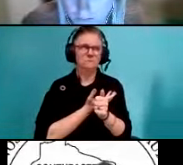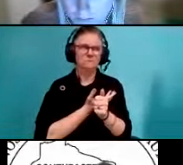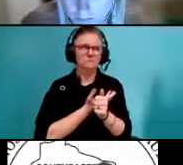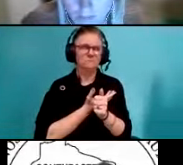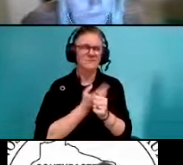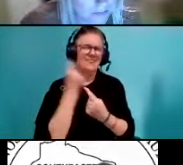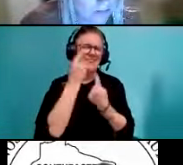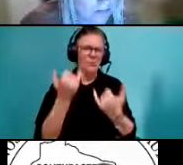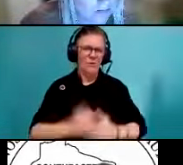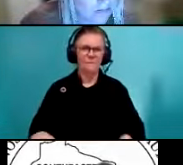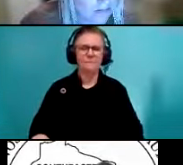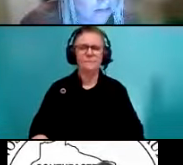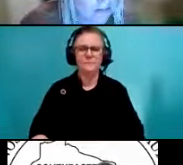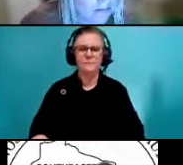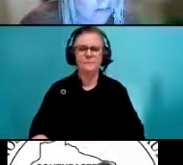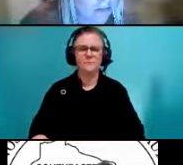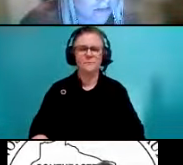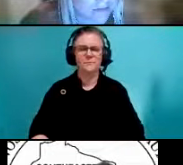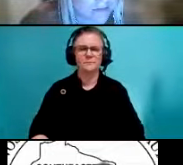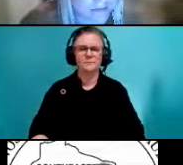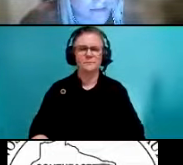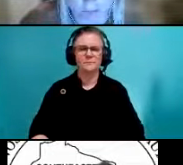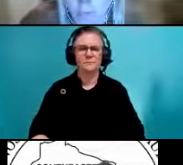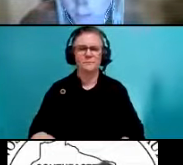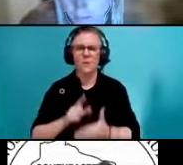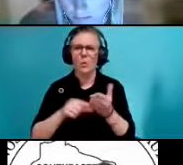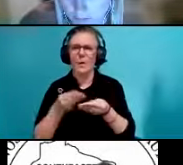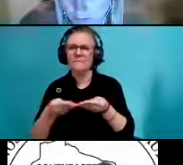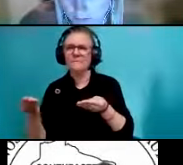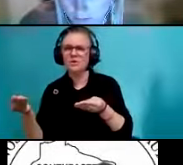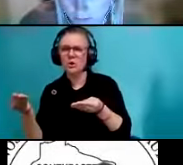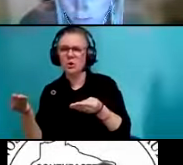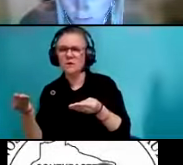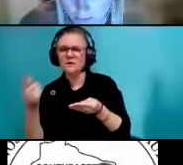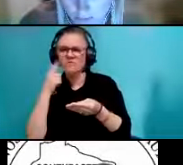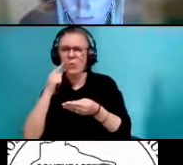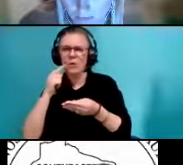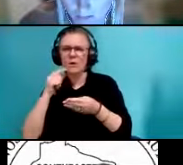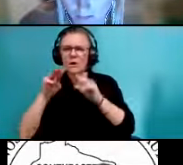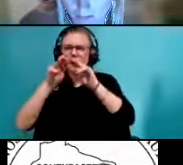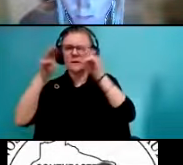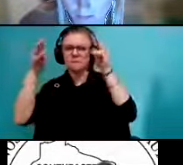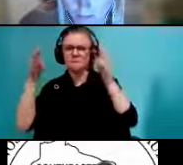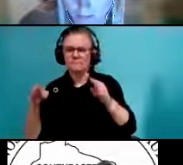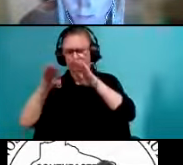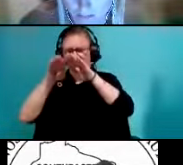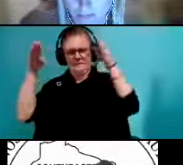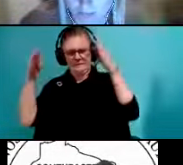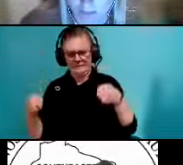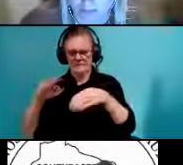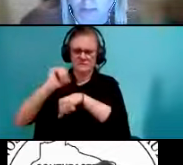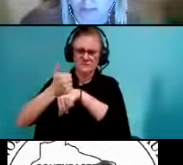looking at. What materials would the stops use for the bus stop?